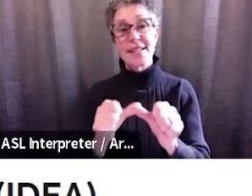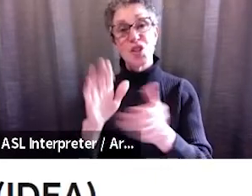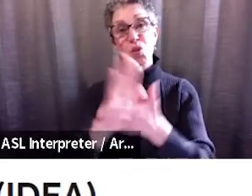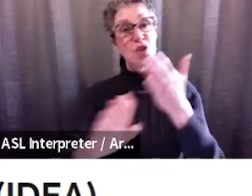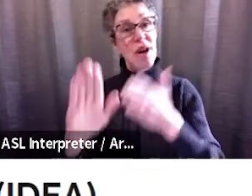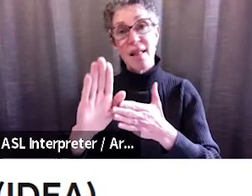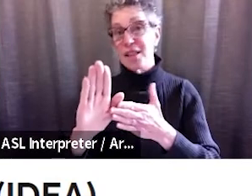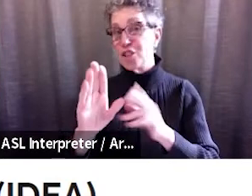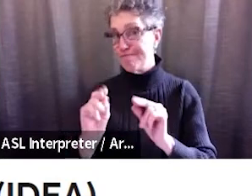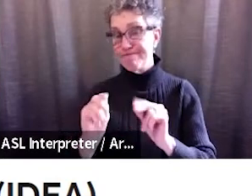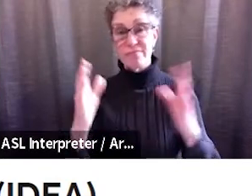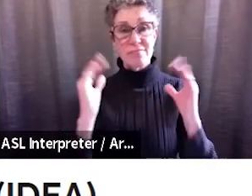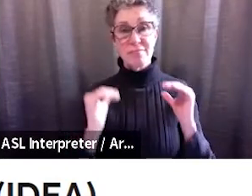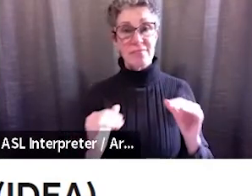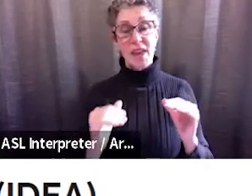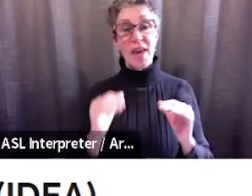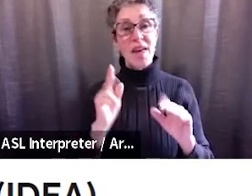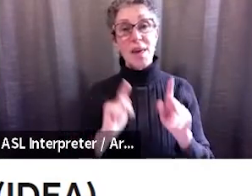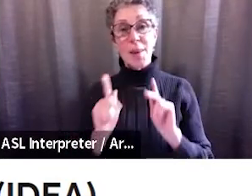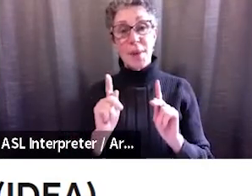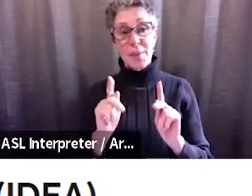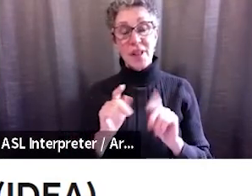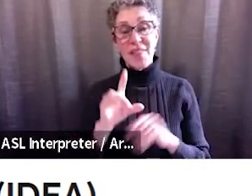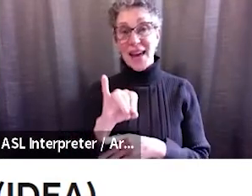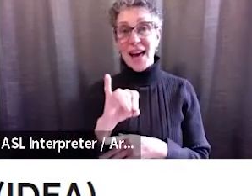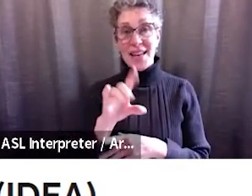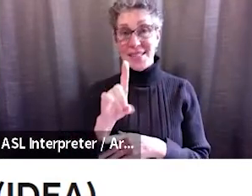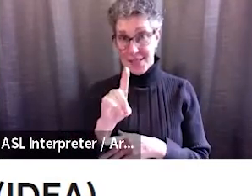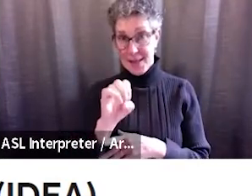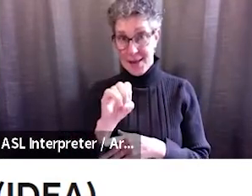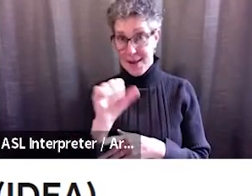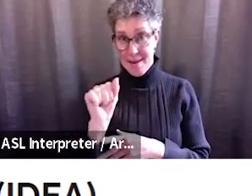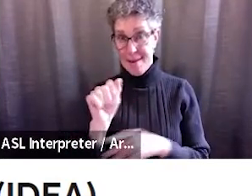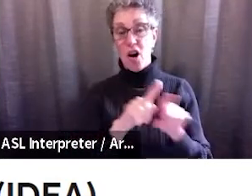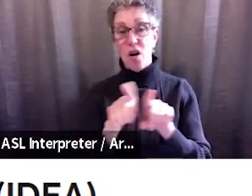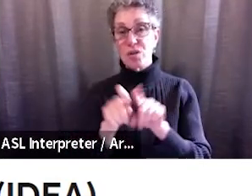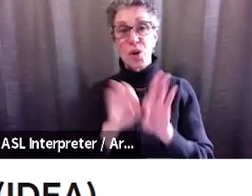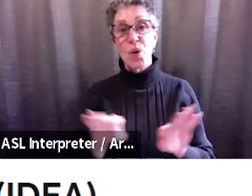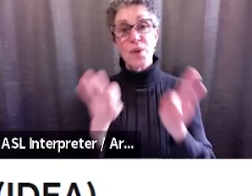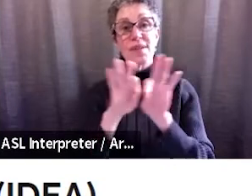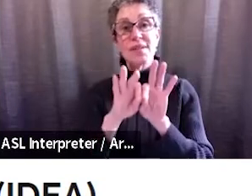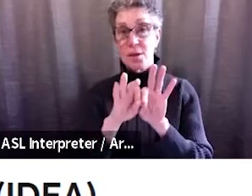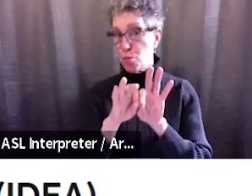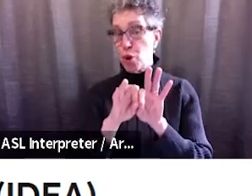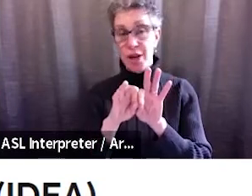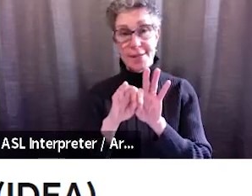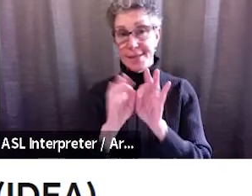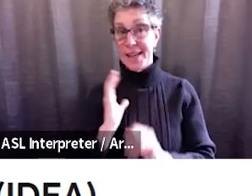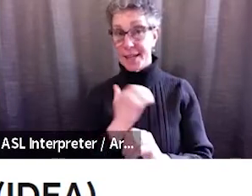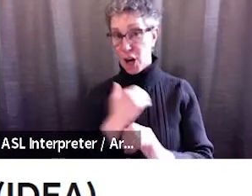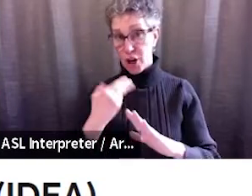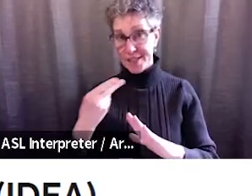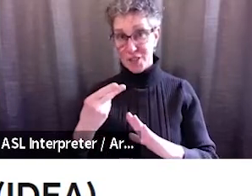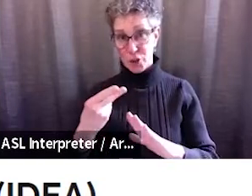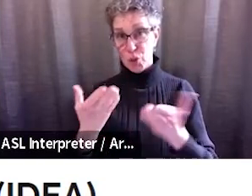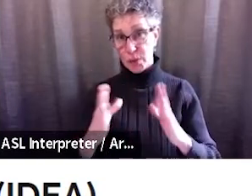The groundbreaking Individuals with Disabilities Act, IDEA, is also a significant moment in history to give access to education